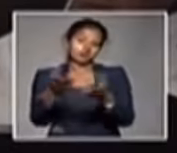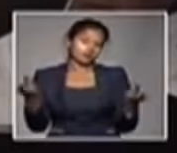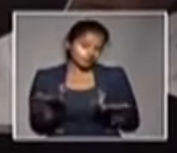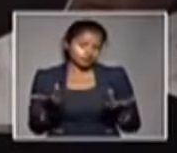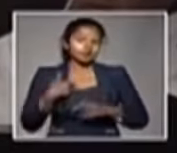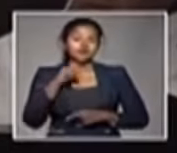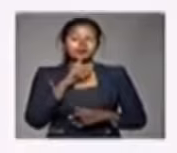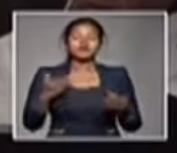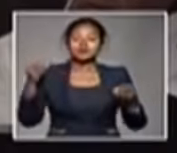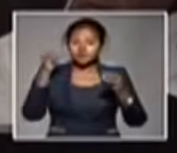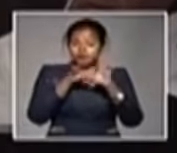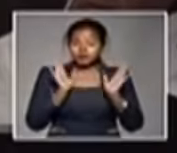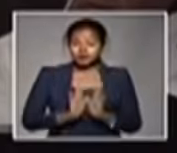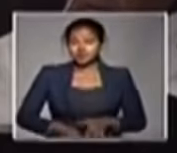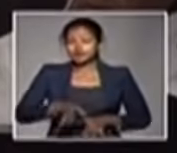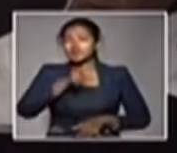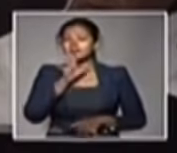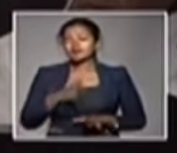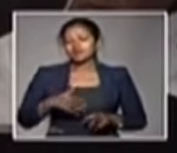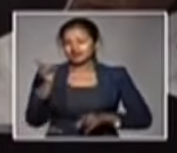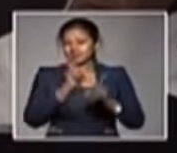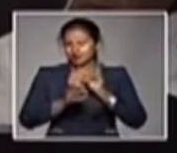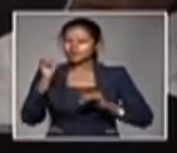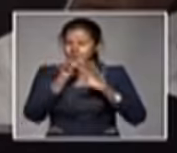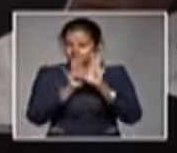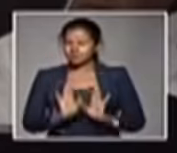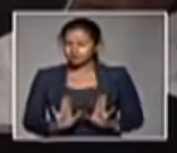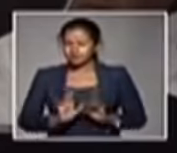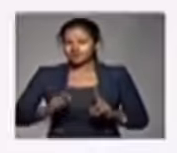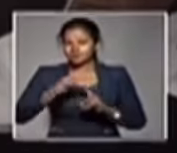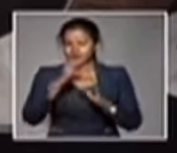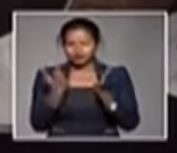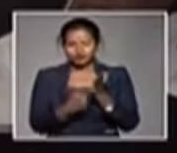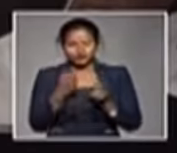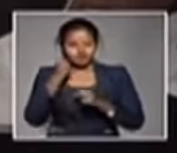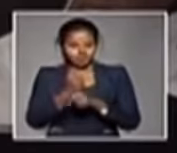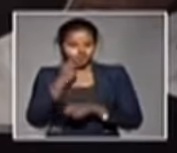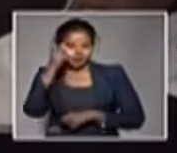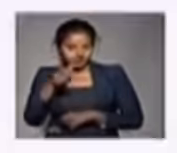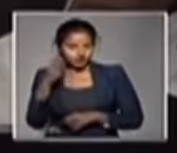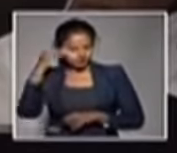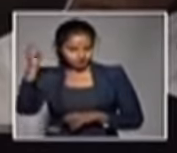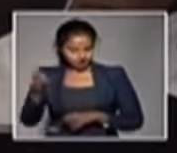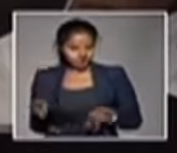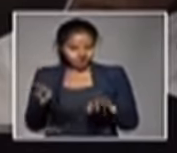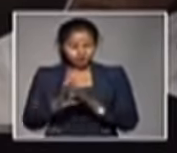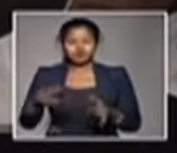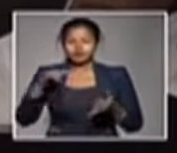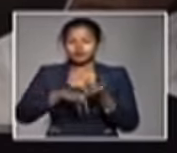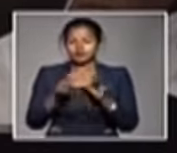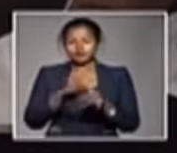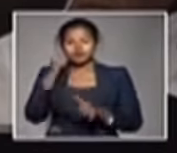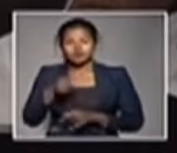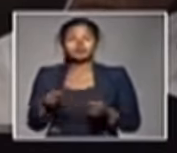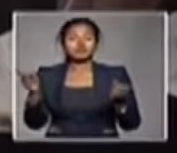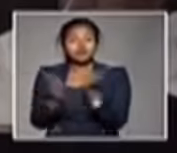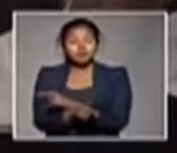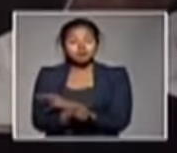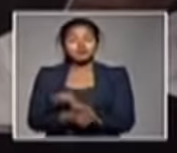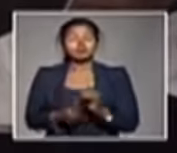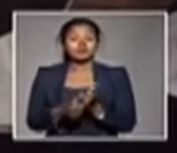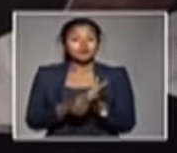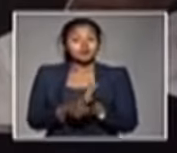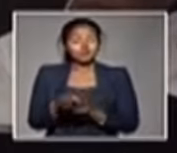it contains shady dealings involving them. Padmini Ranavaka Gunatilaka, who spoke to me, knew that Sarat Ambe Pitiya was killed by a drug racketeer known